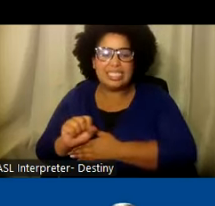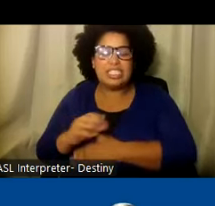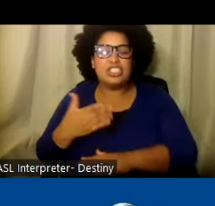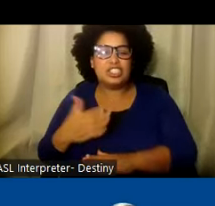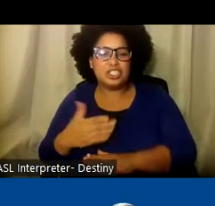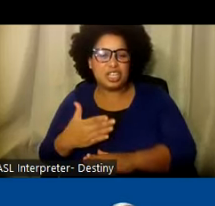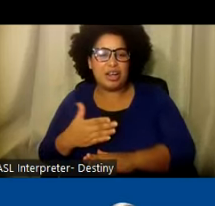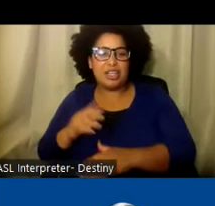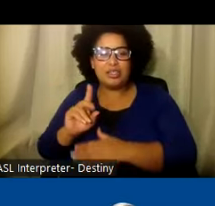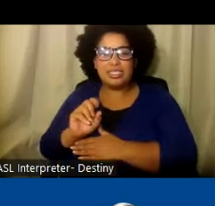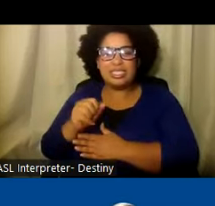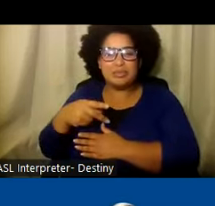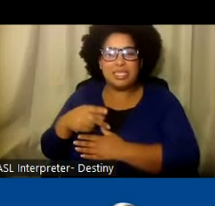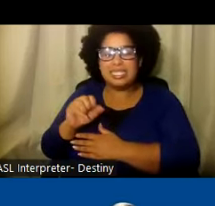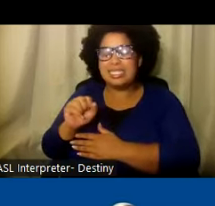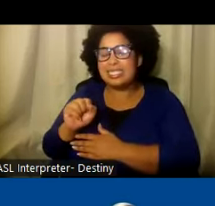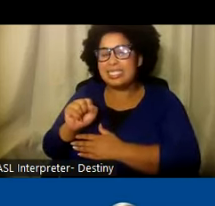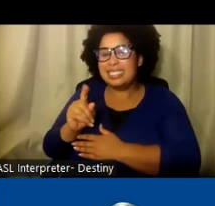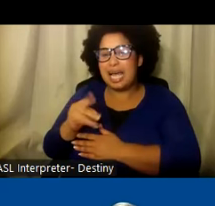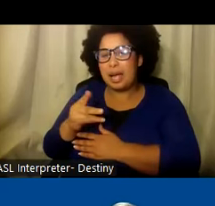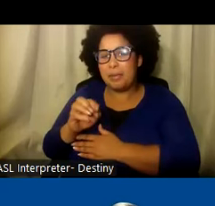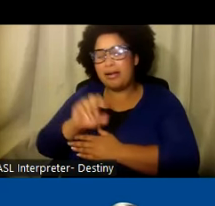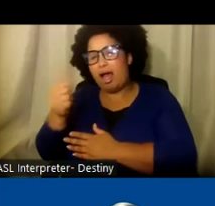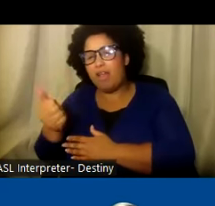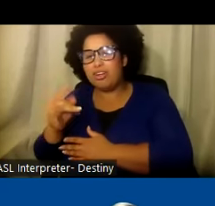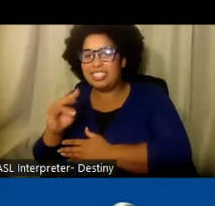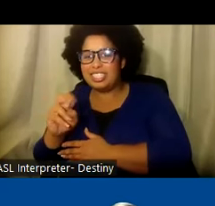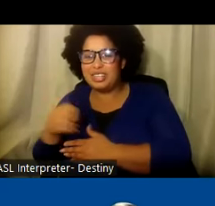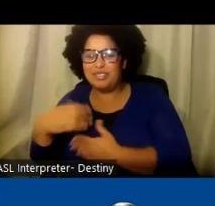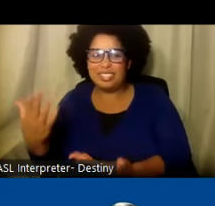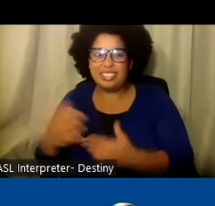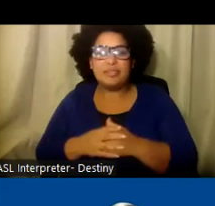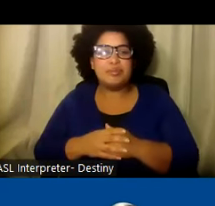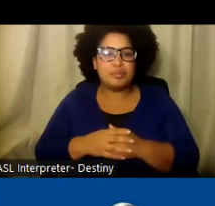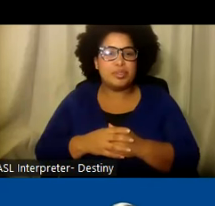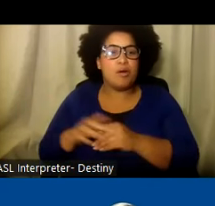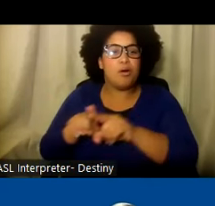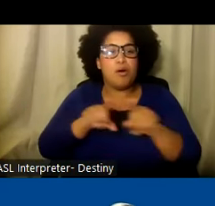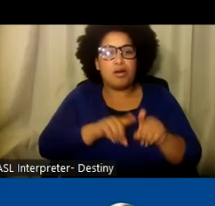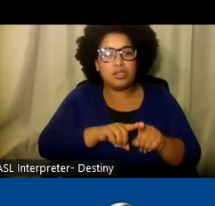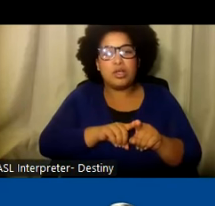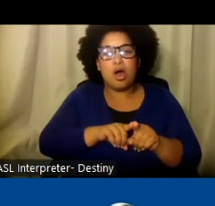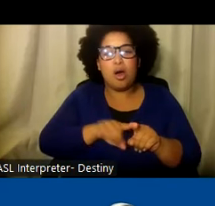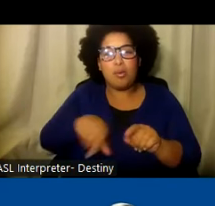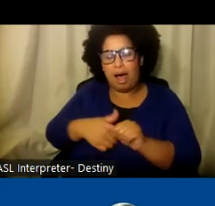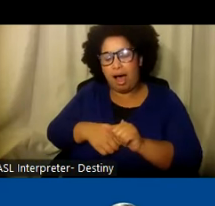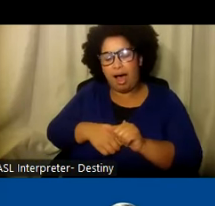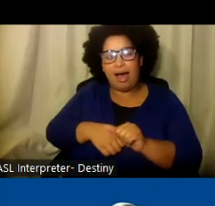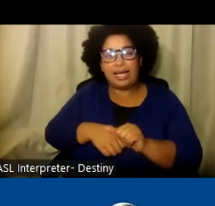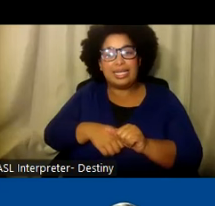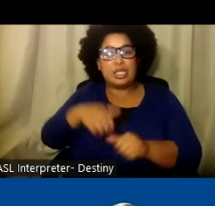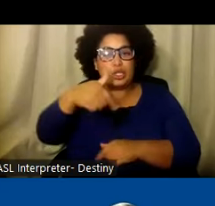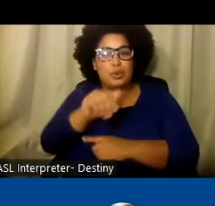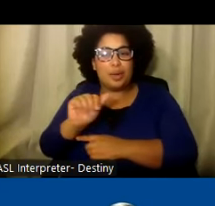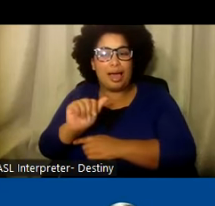DSP training stipend, and other initiatives. Next slide. Also behind the scenes, answering your questions in the